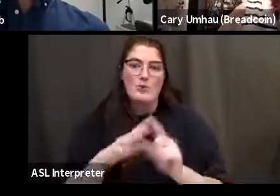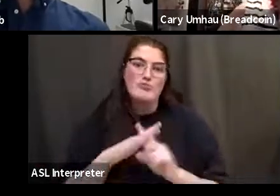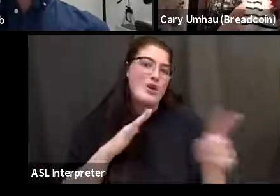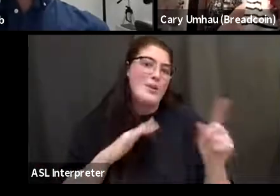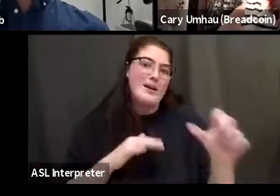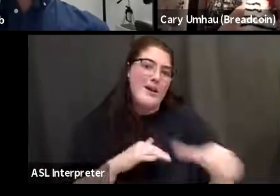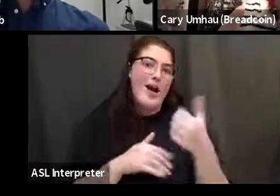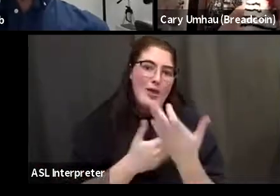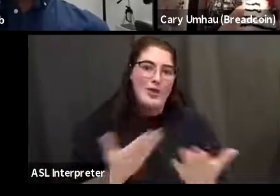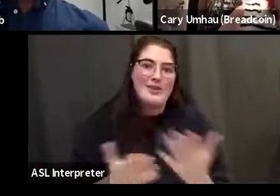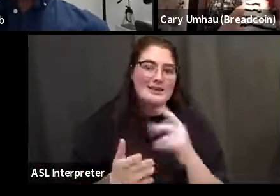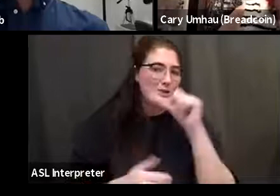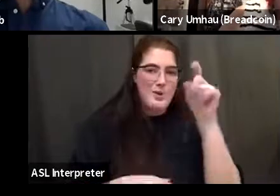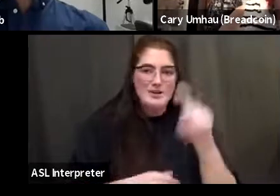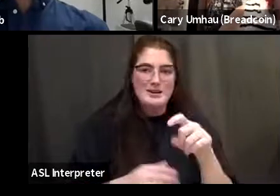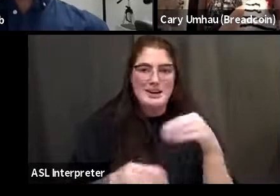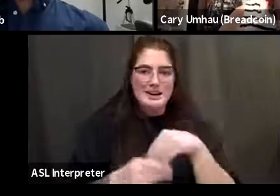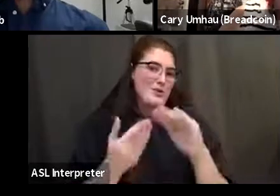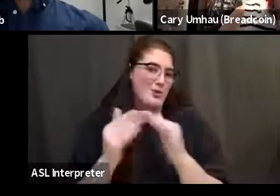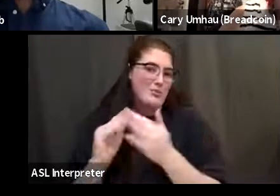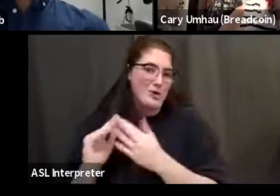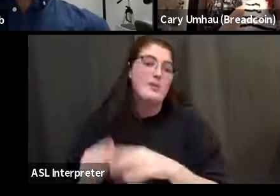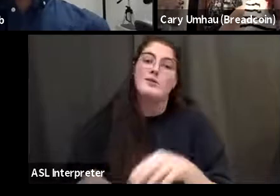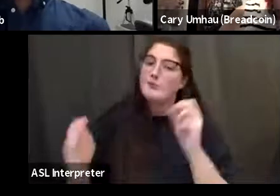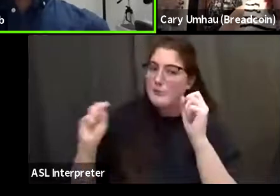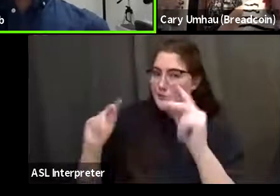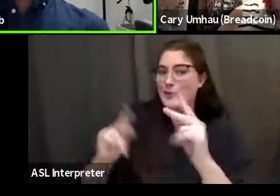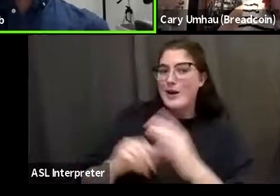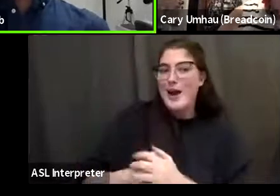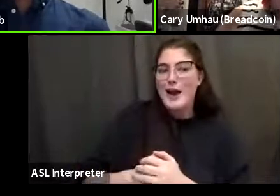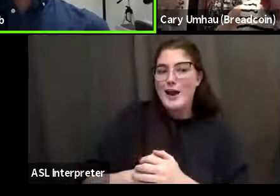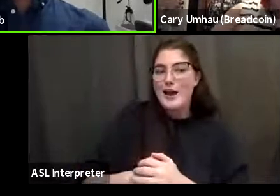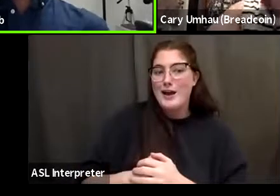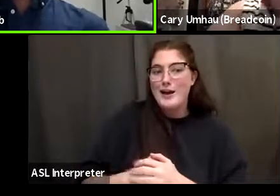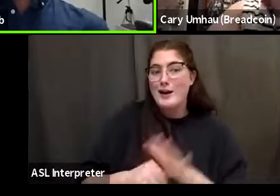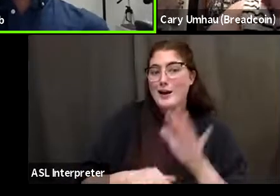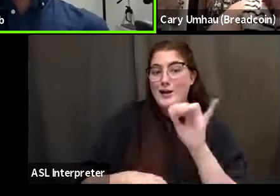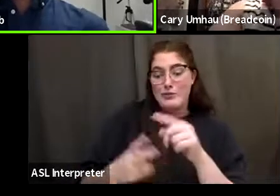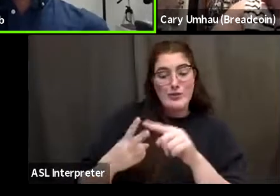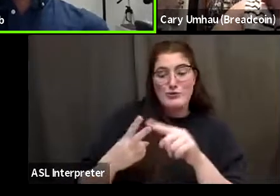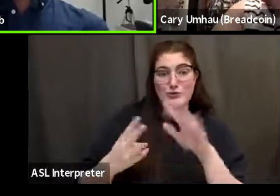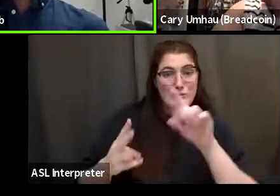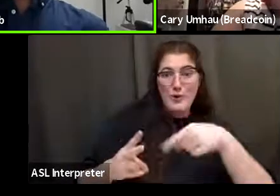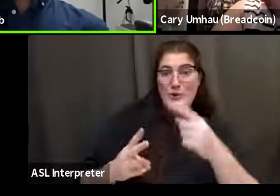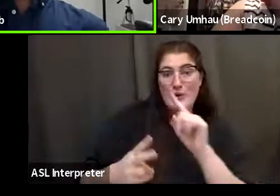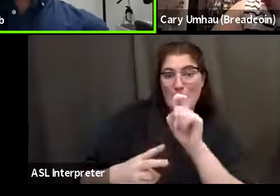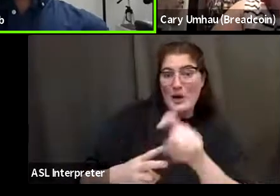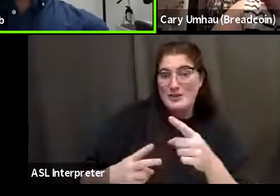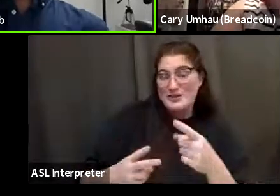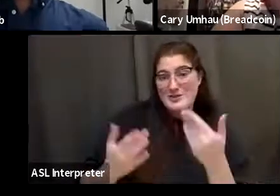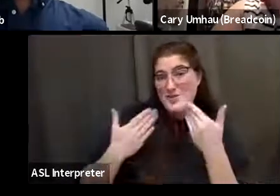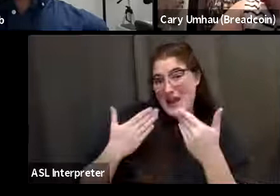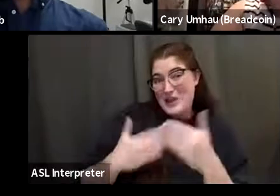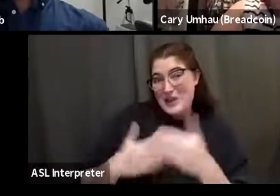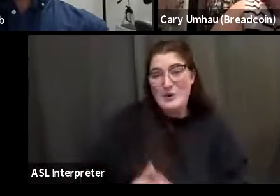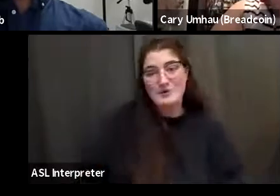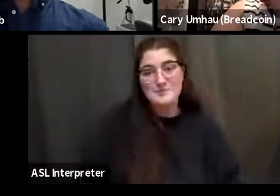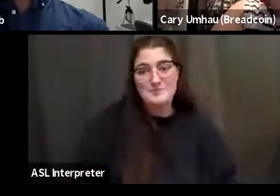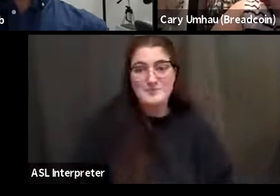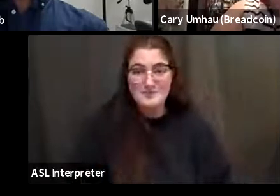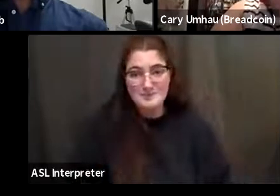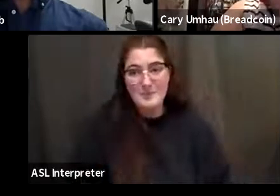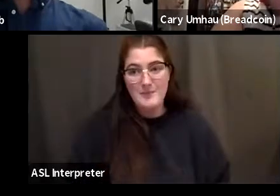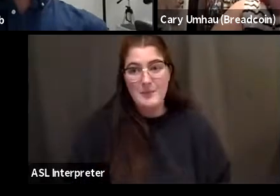don't need in our community. All right. Those are all the questions I have. So thank you. You're welcome.